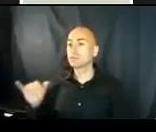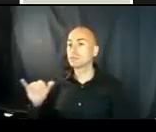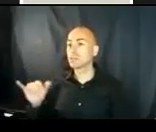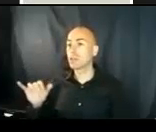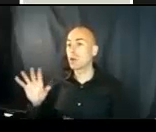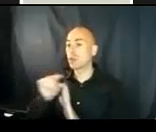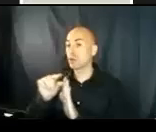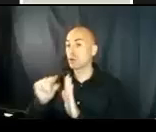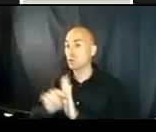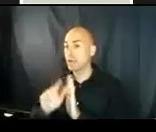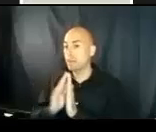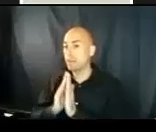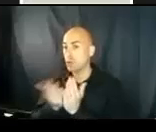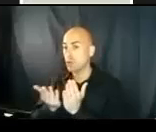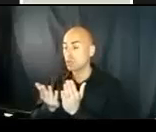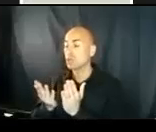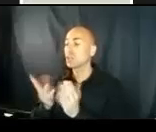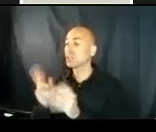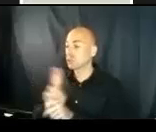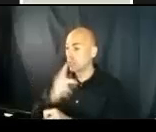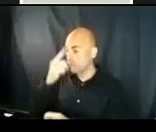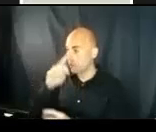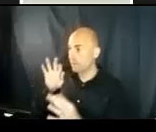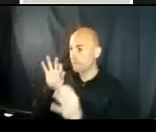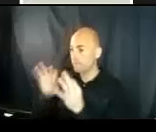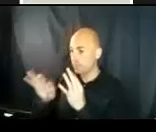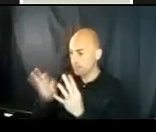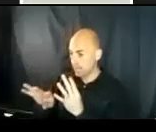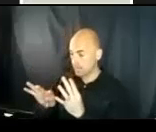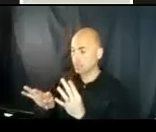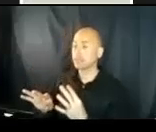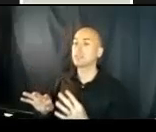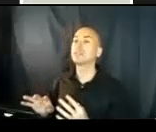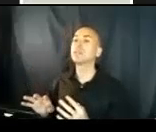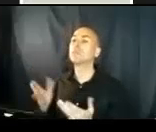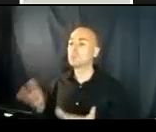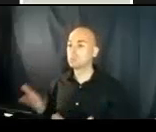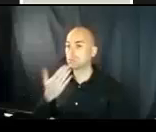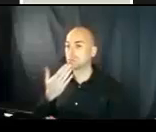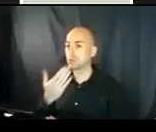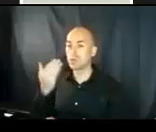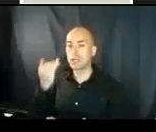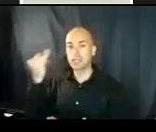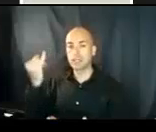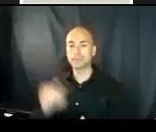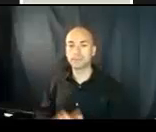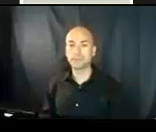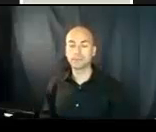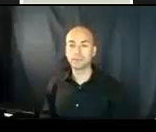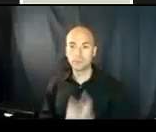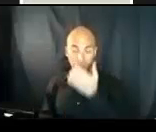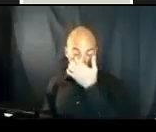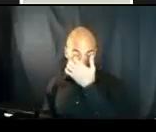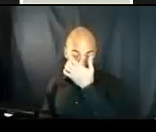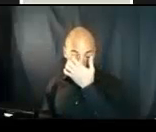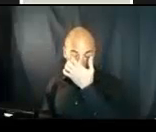When you're providing those feedbacks, adding a summary of what they just did or they learned, it's a great idea. Anyway, this is